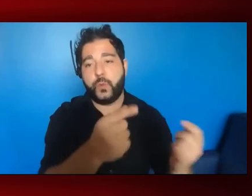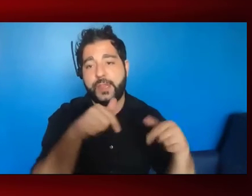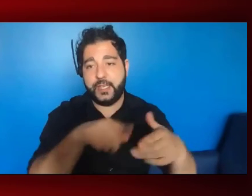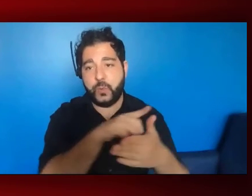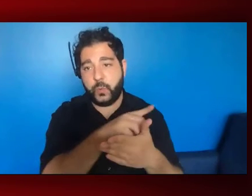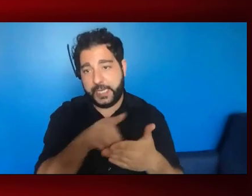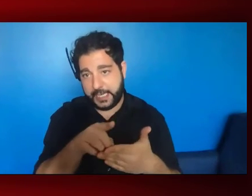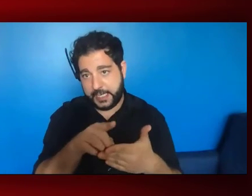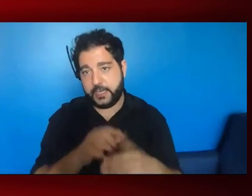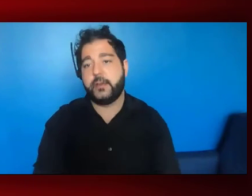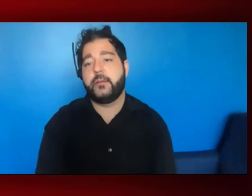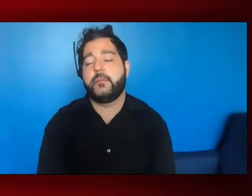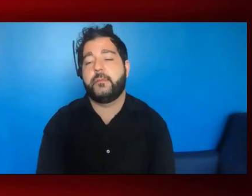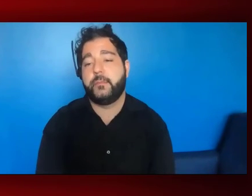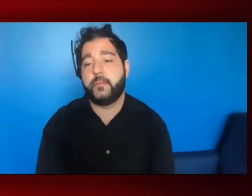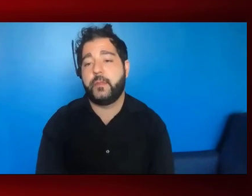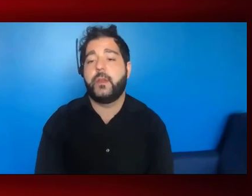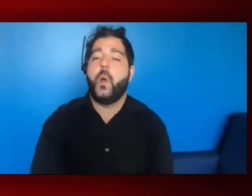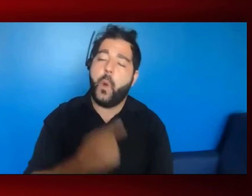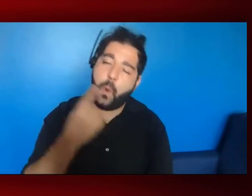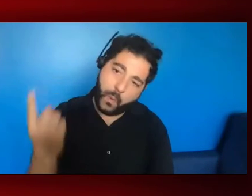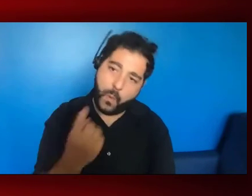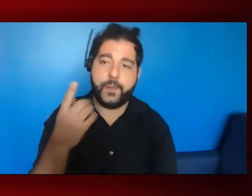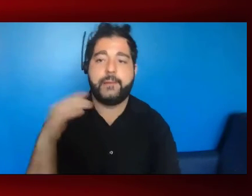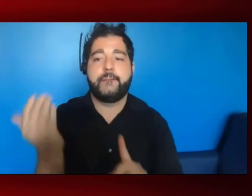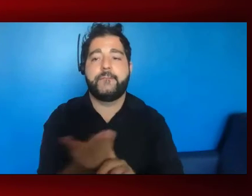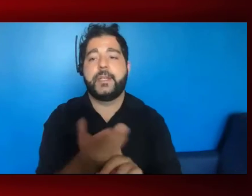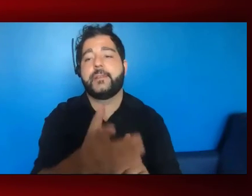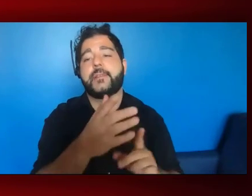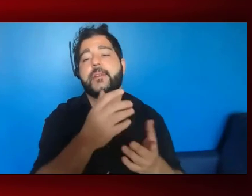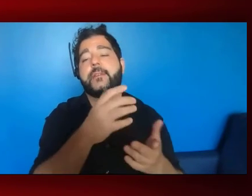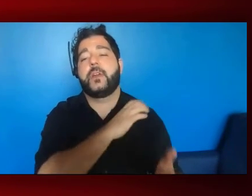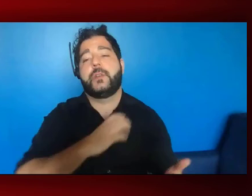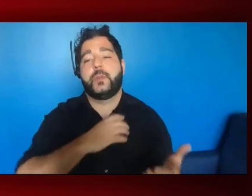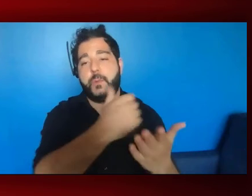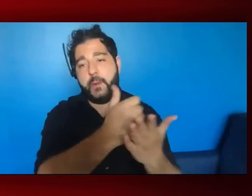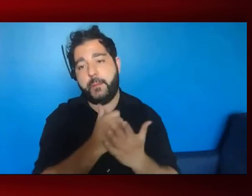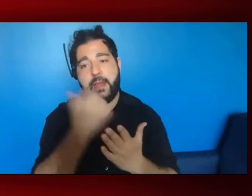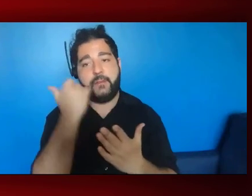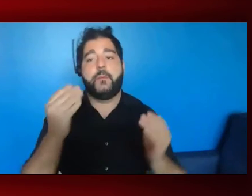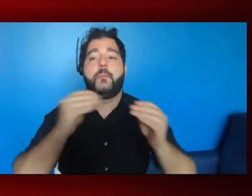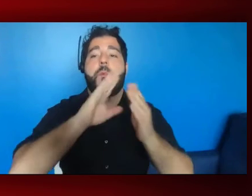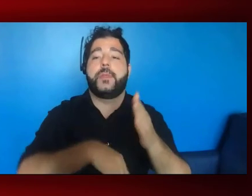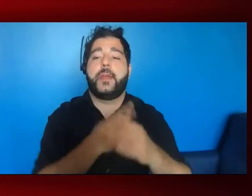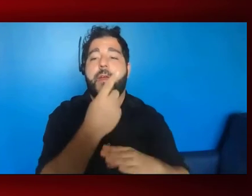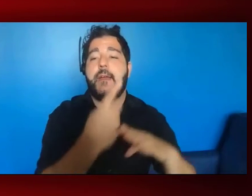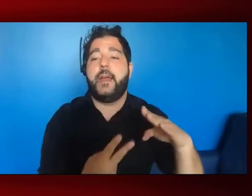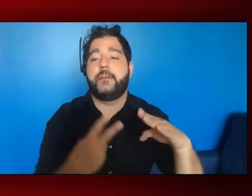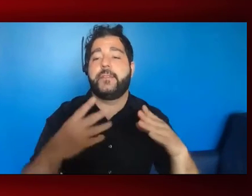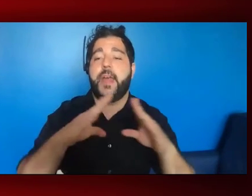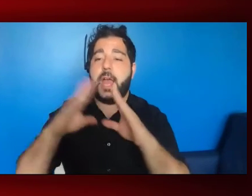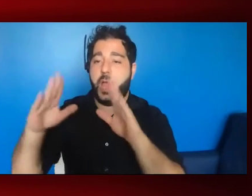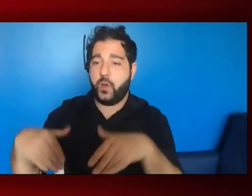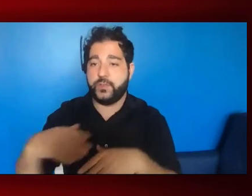week. And we only get Congress to help us if we get more than half of the House